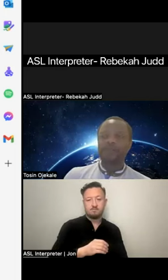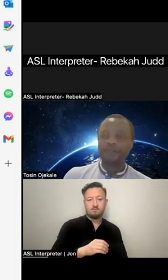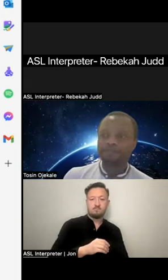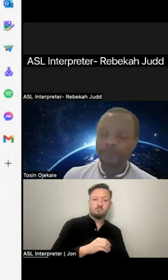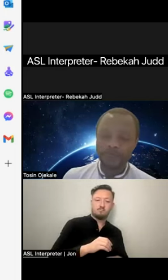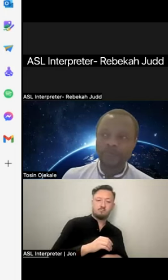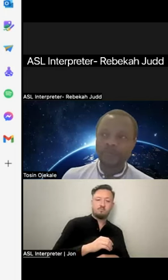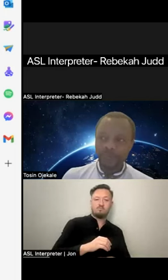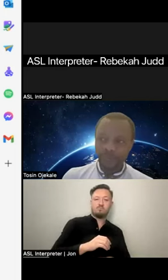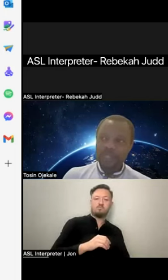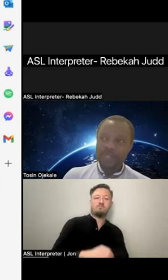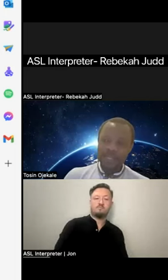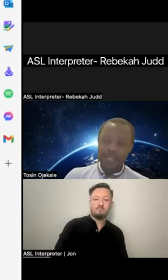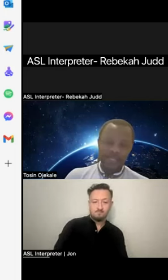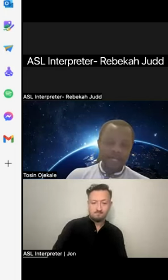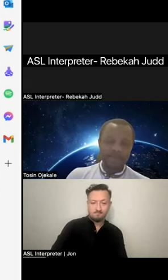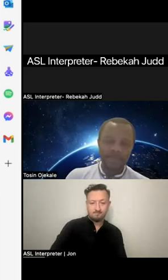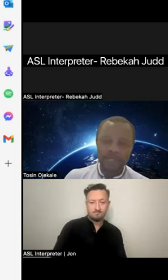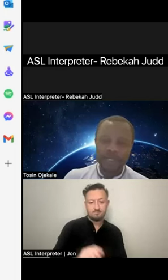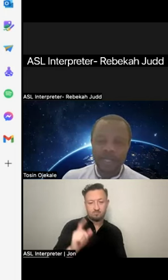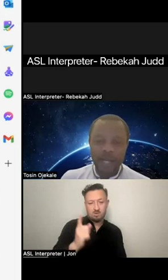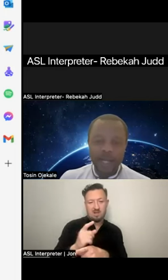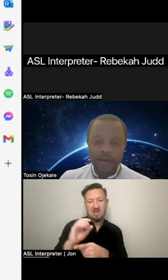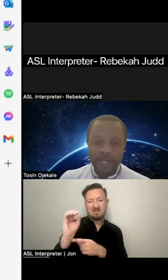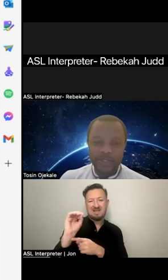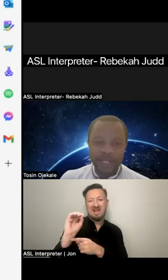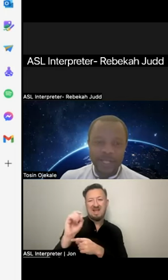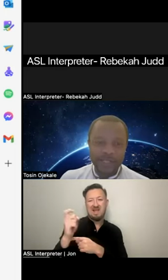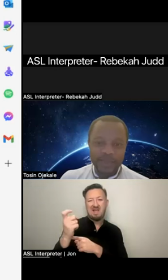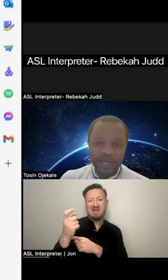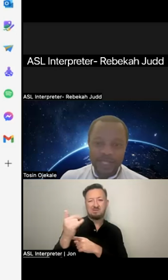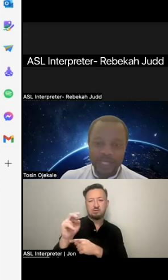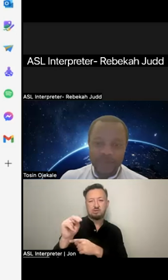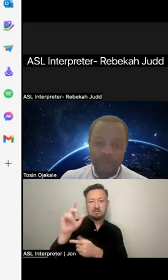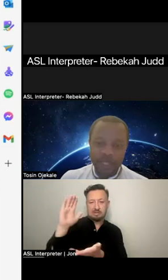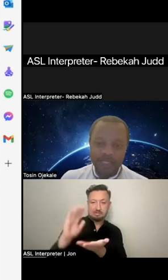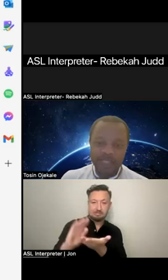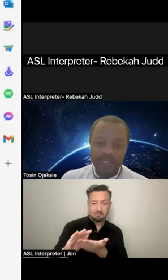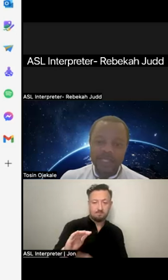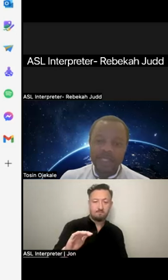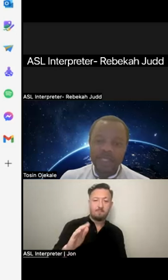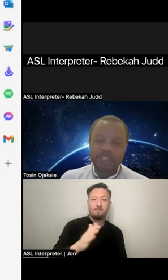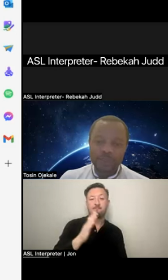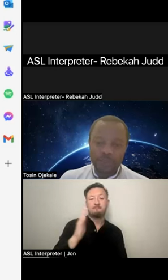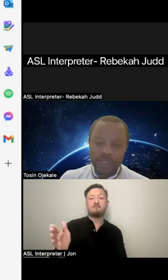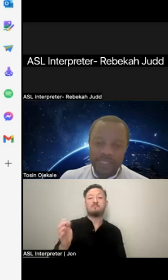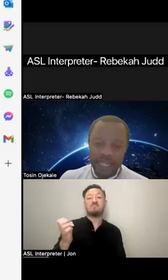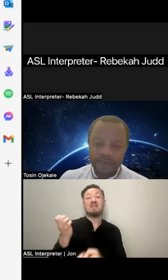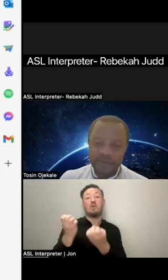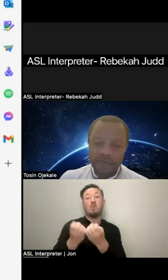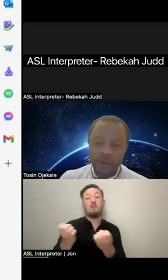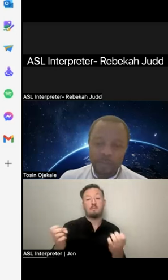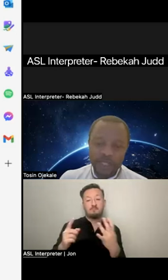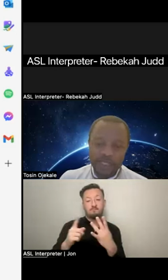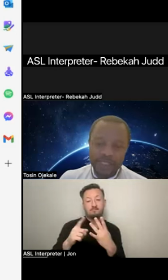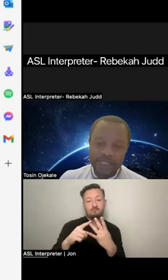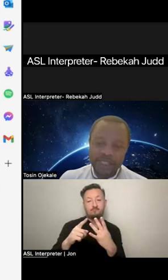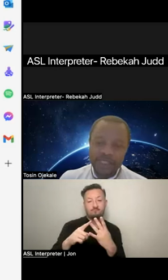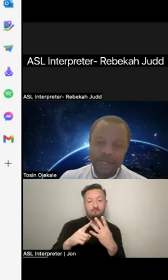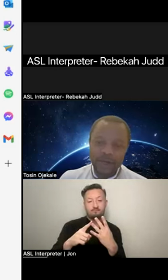Oxygen. Yes, absolutely. All right, so the next one here is equipment. It should be safe to